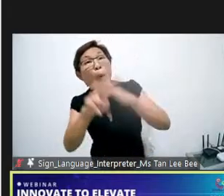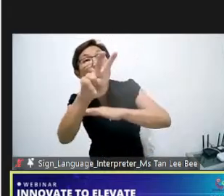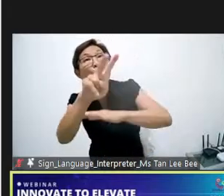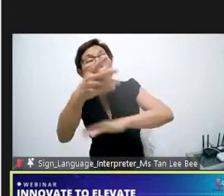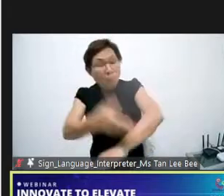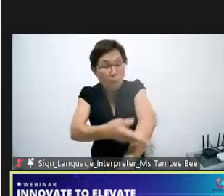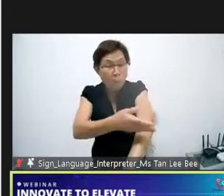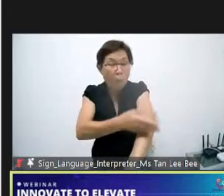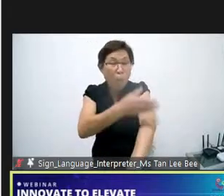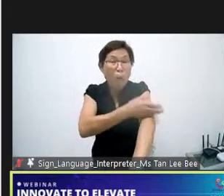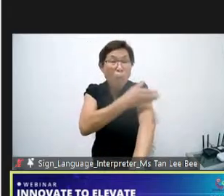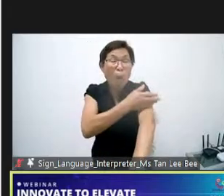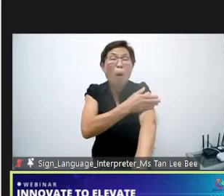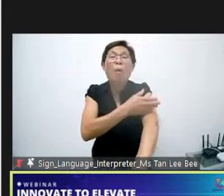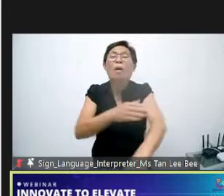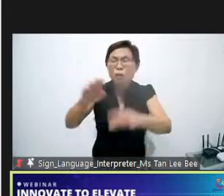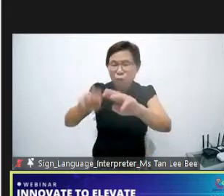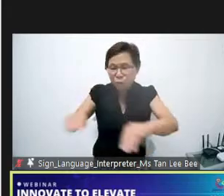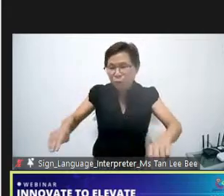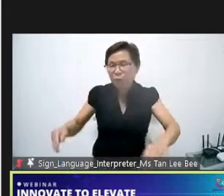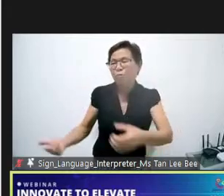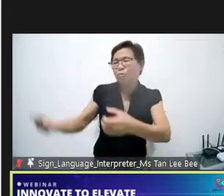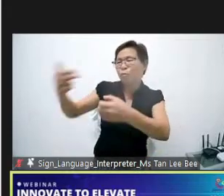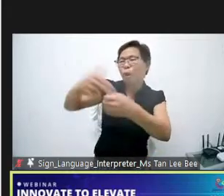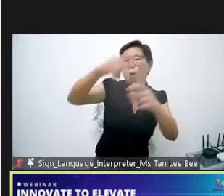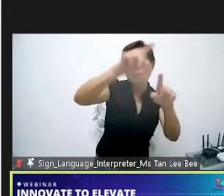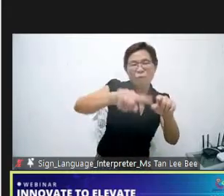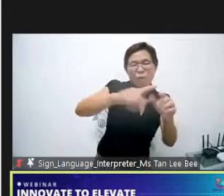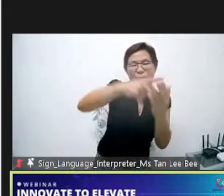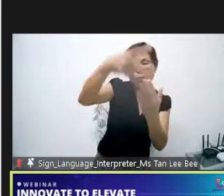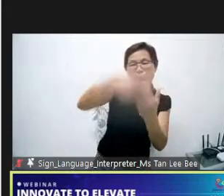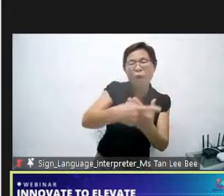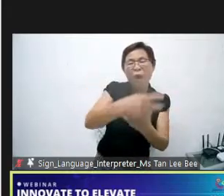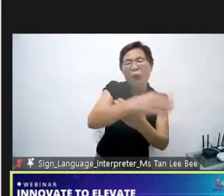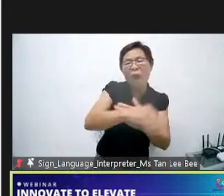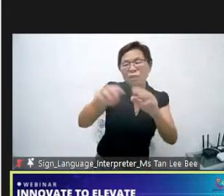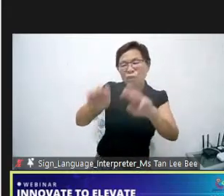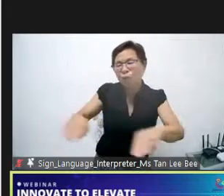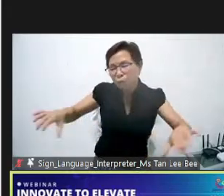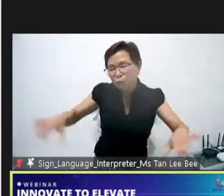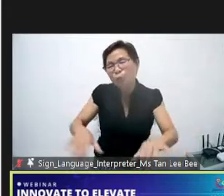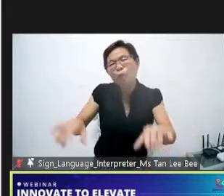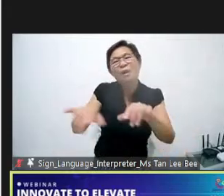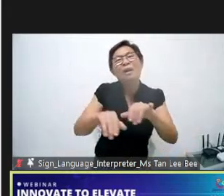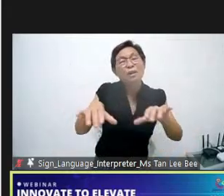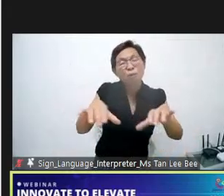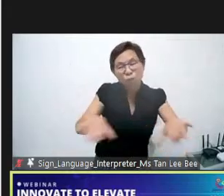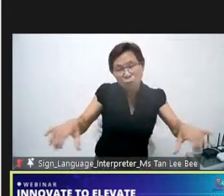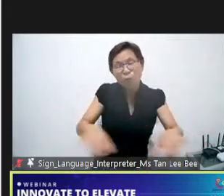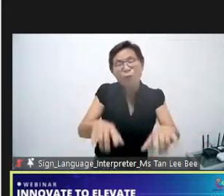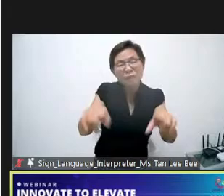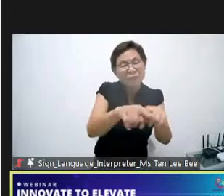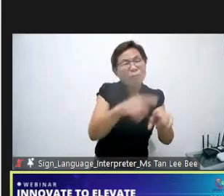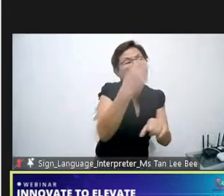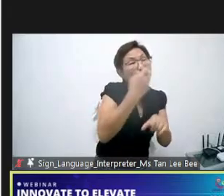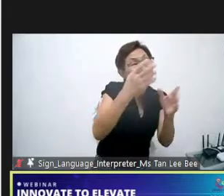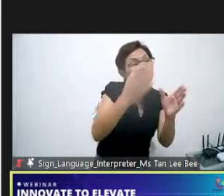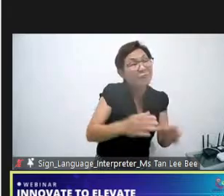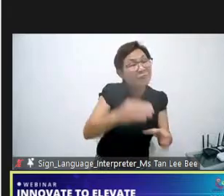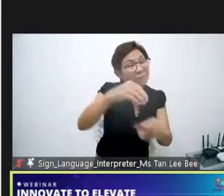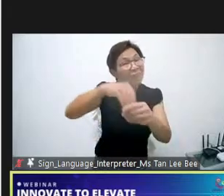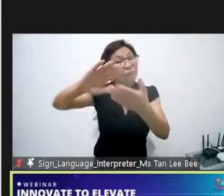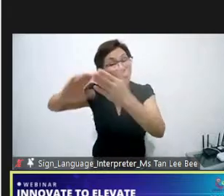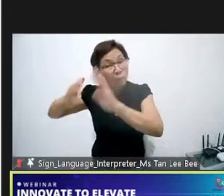to participate in various programs and do anything as others in their community. He believes that it is